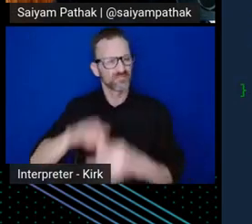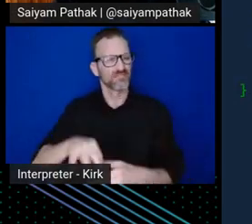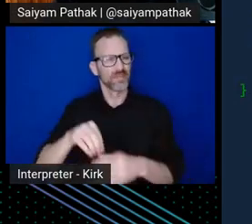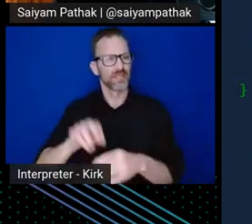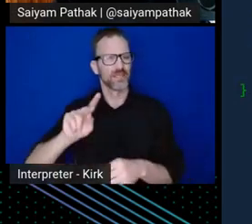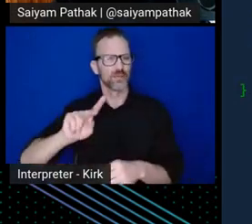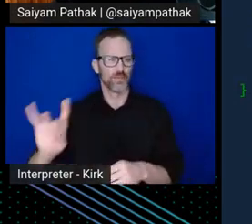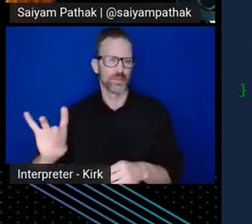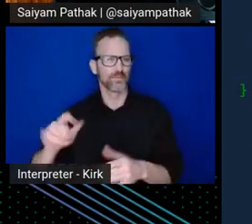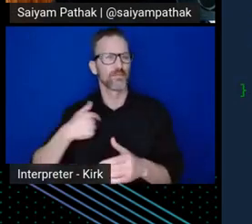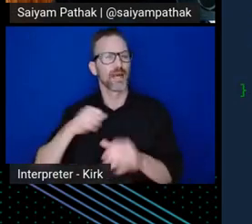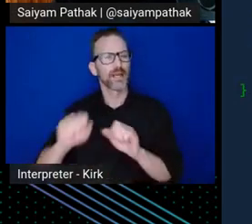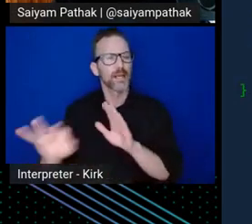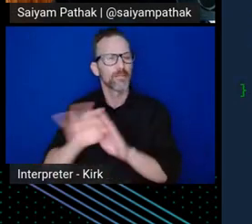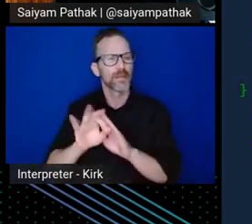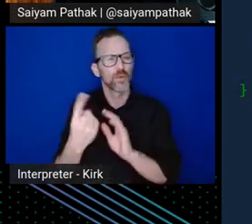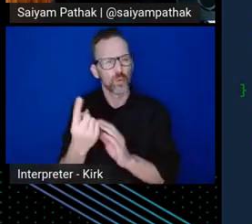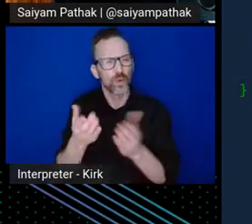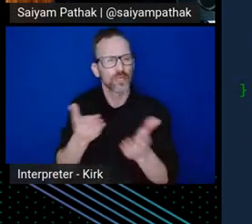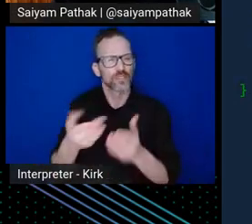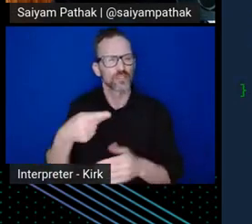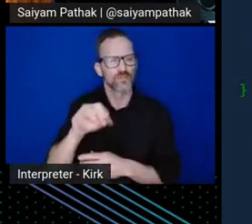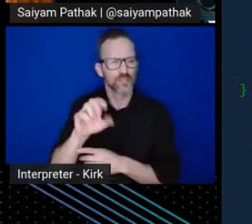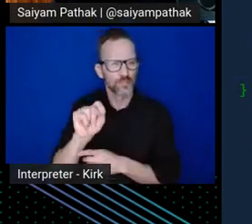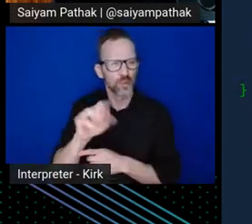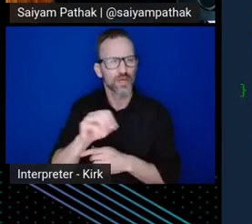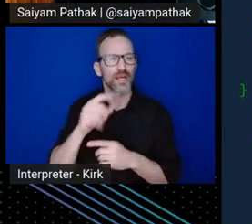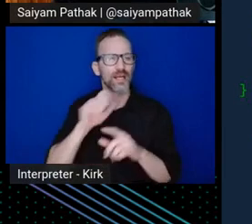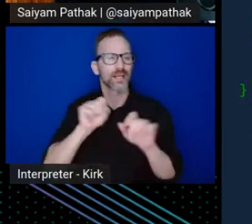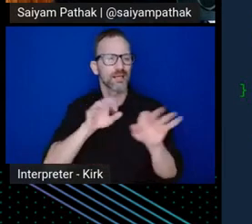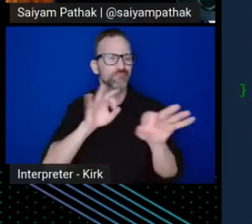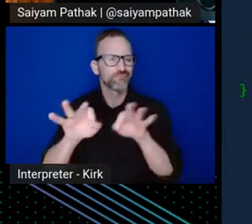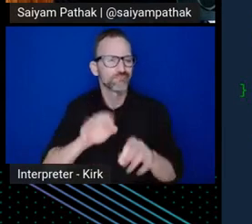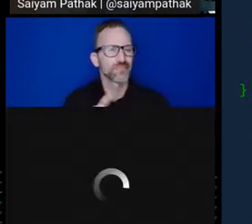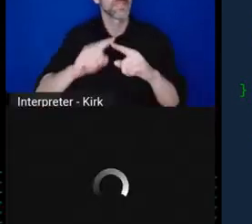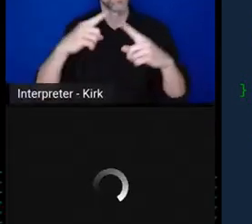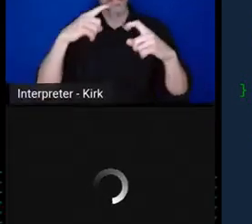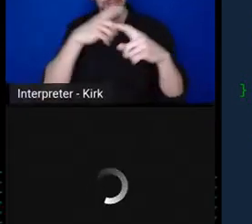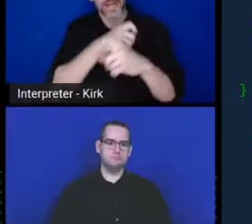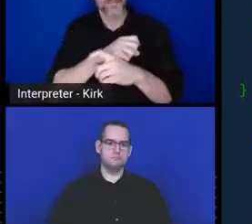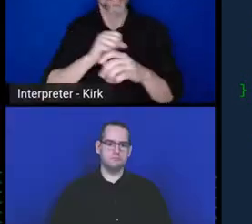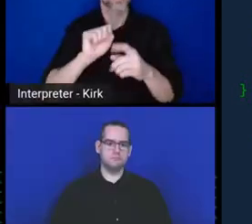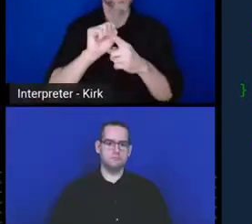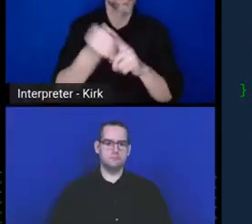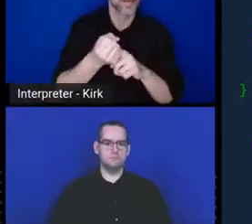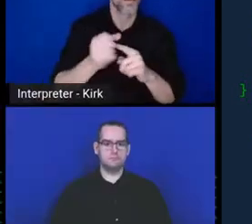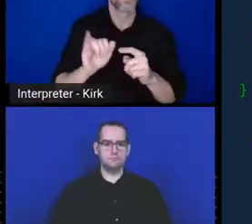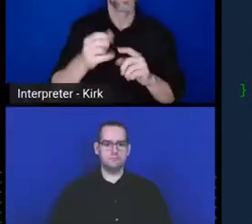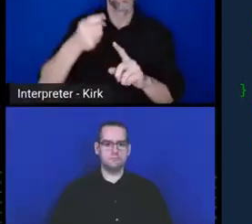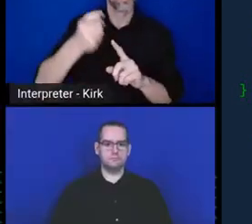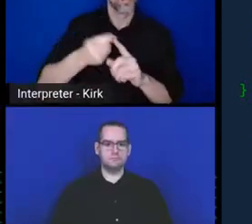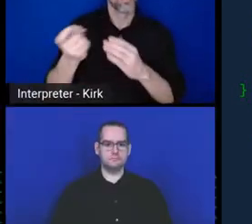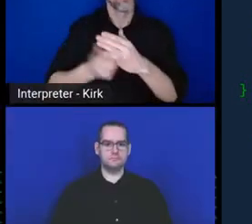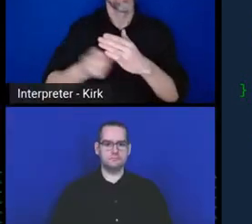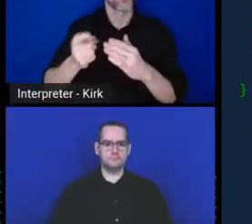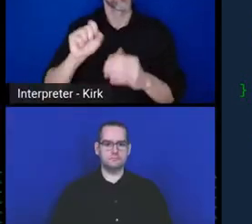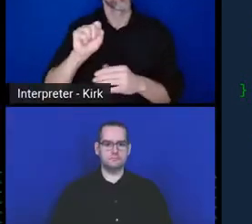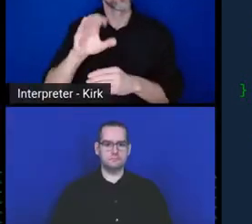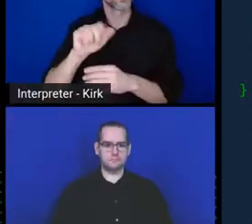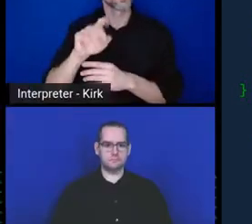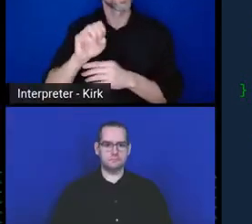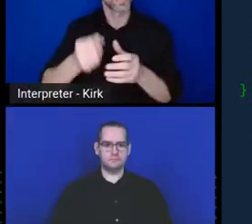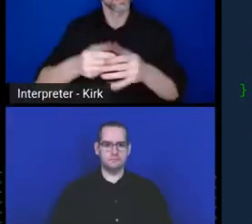define a service port. I can also define some of the complex scenarios like auto scaling. So you have some of the auto scaling stuff that you want to do. I